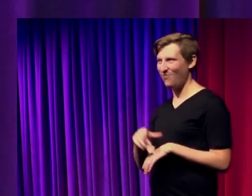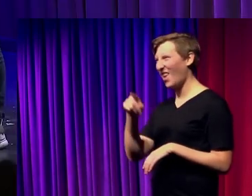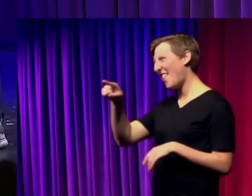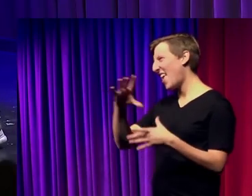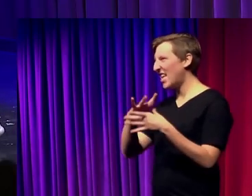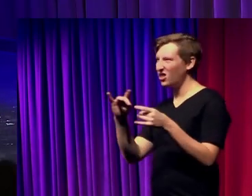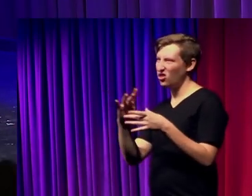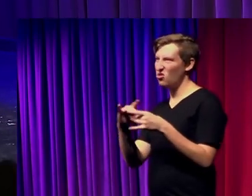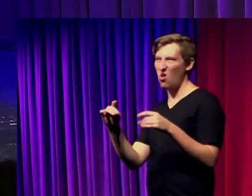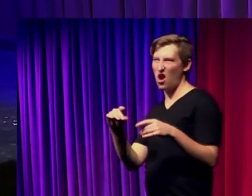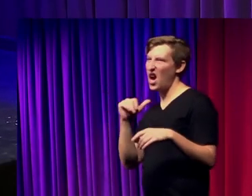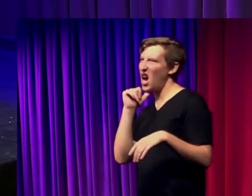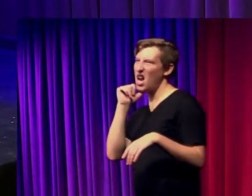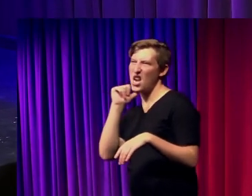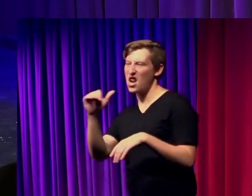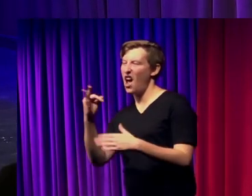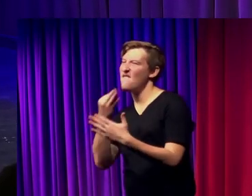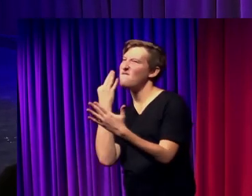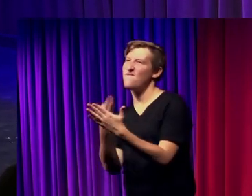out.